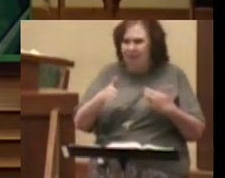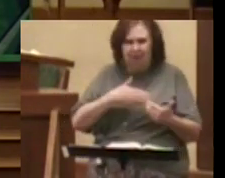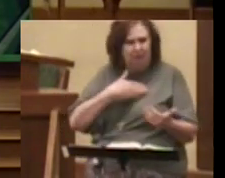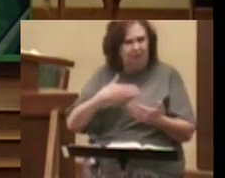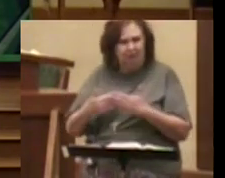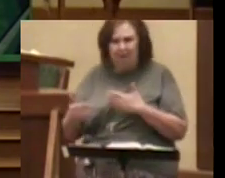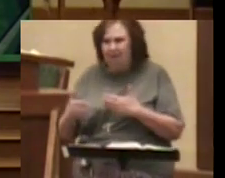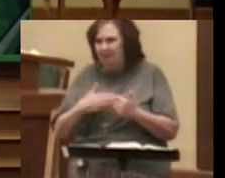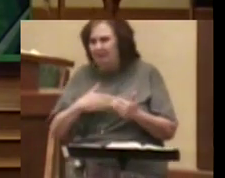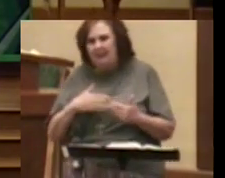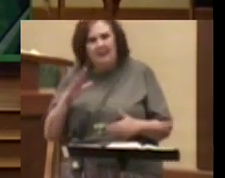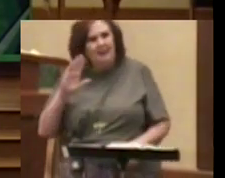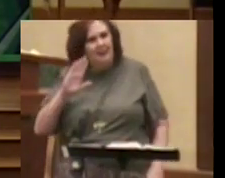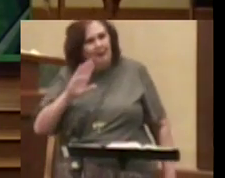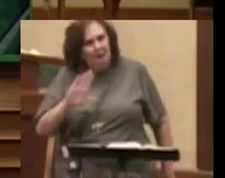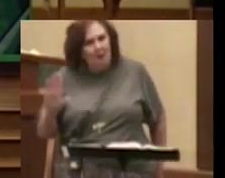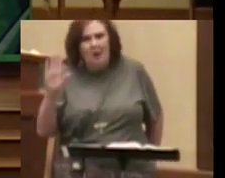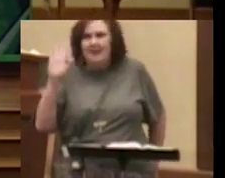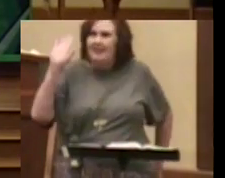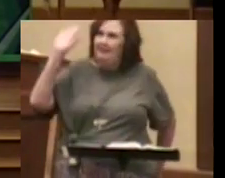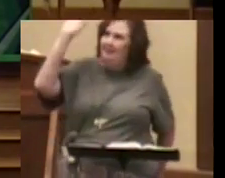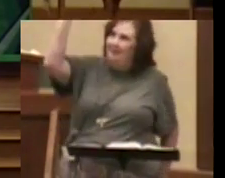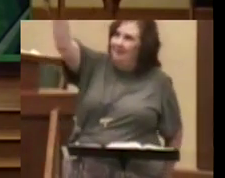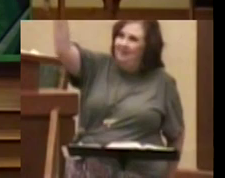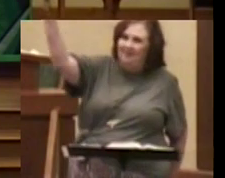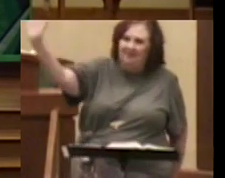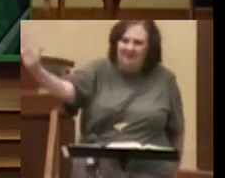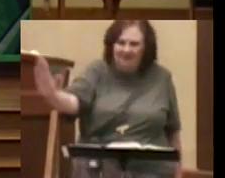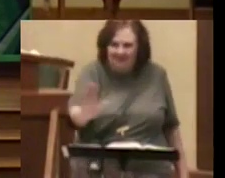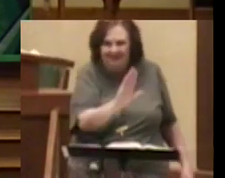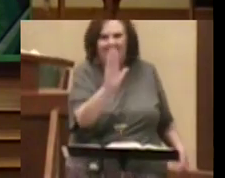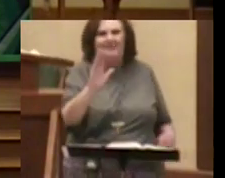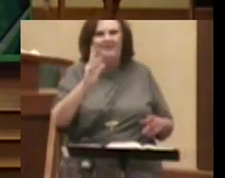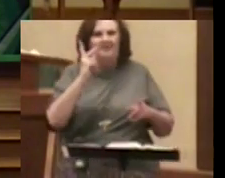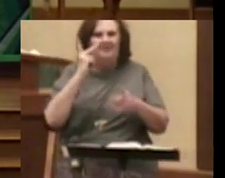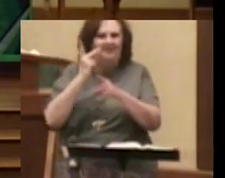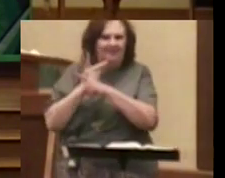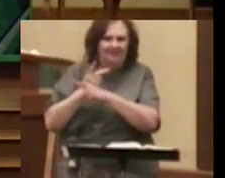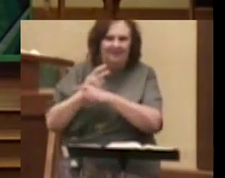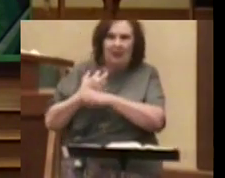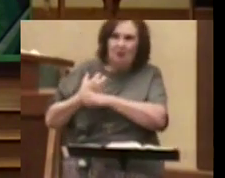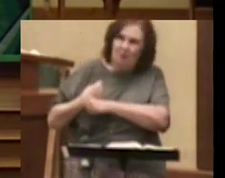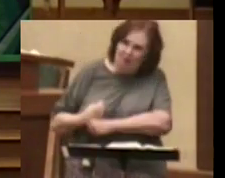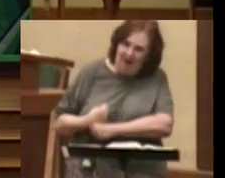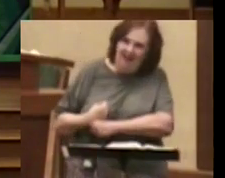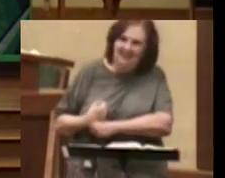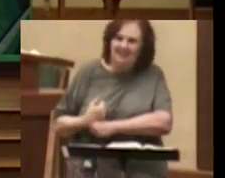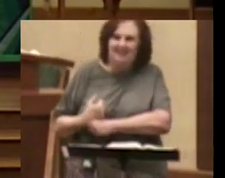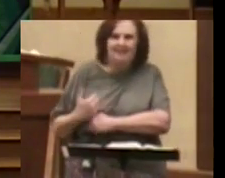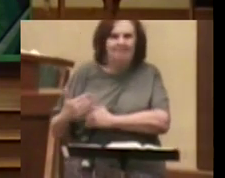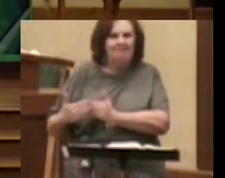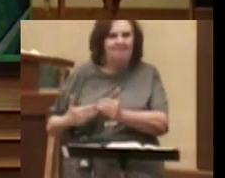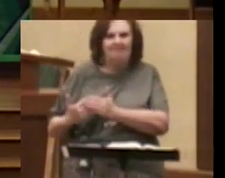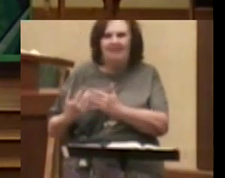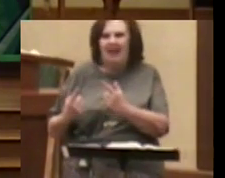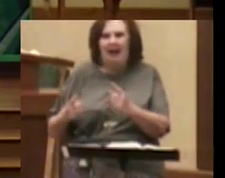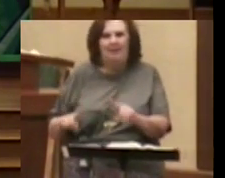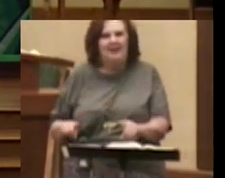is secure. This stronghold is yours to hold on to trust in no matter